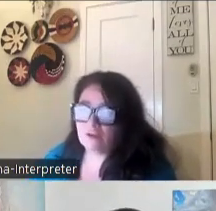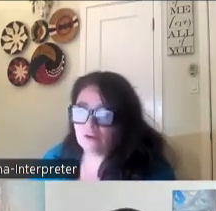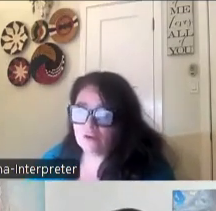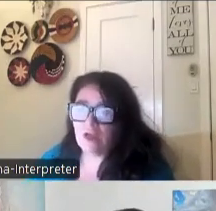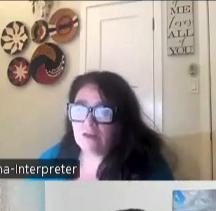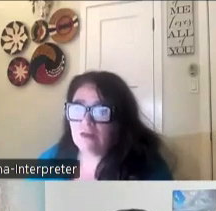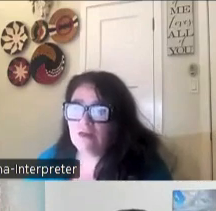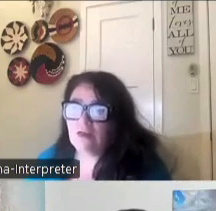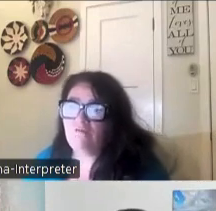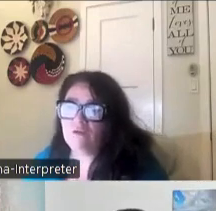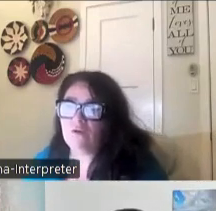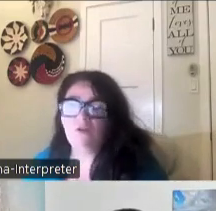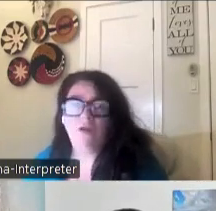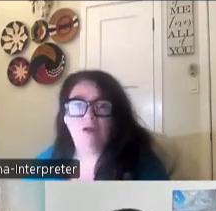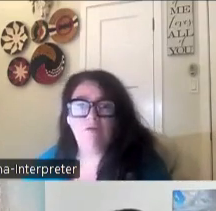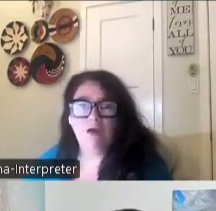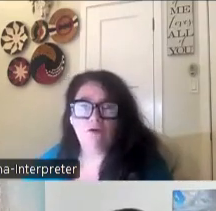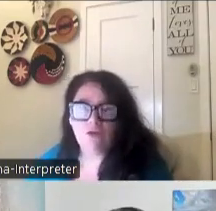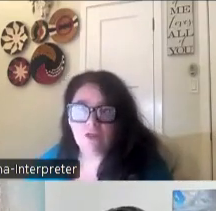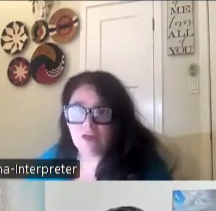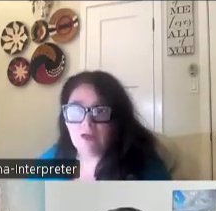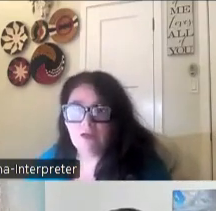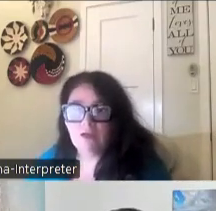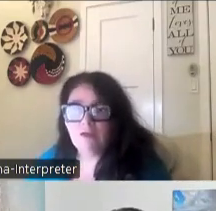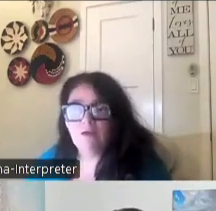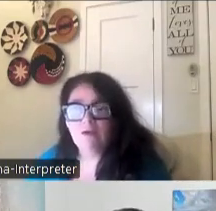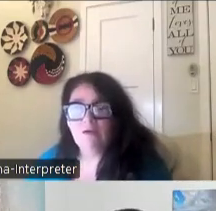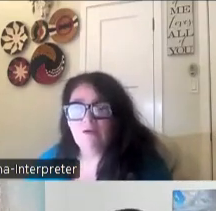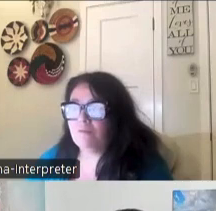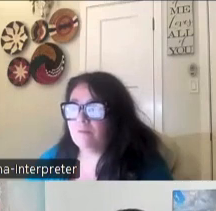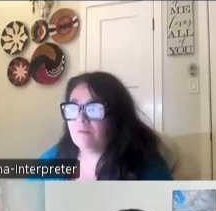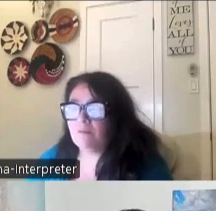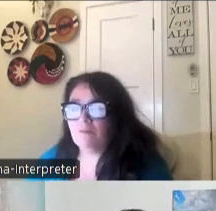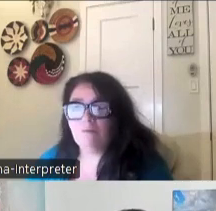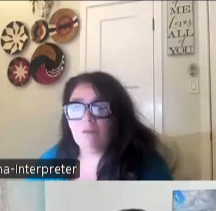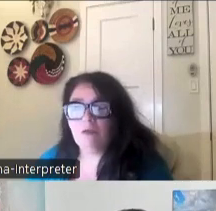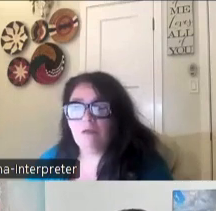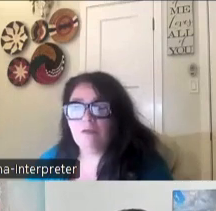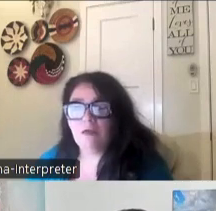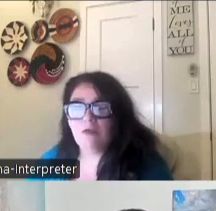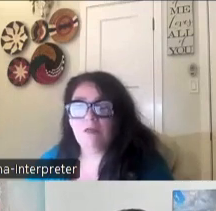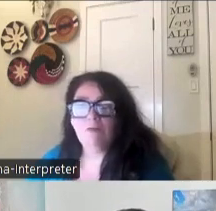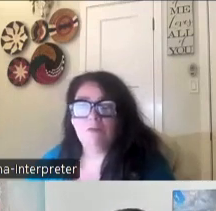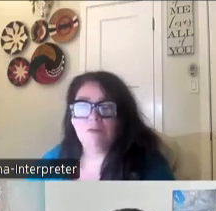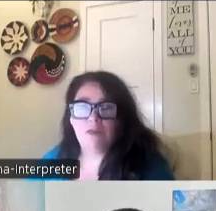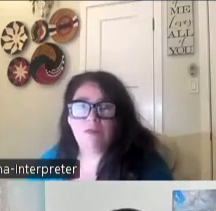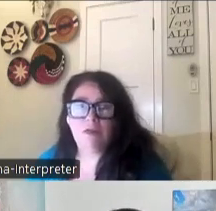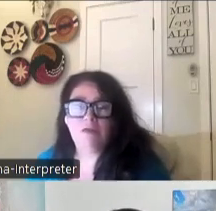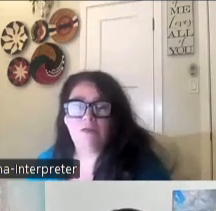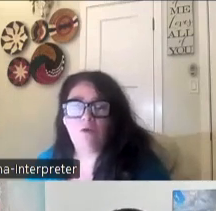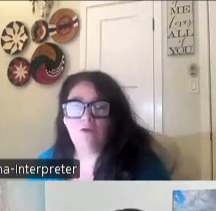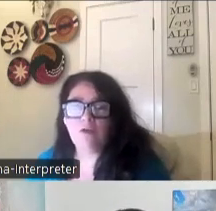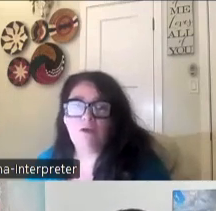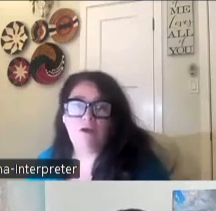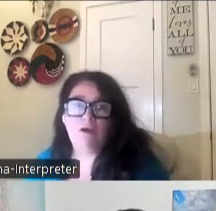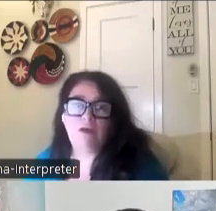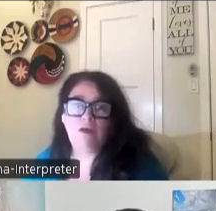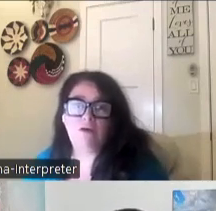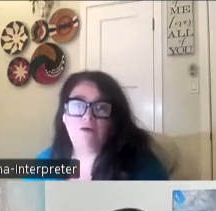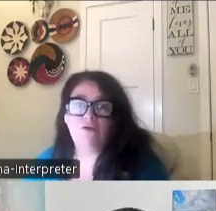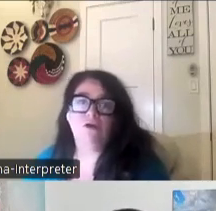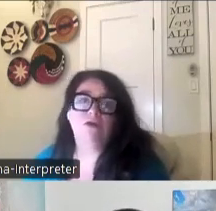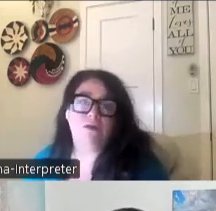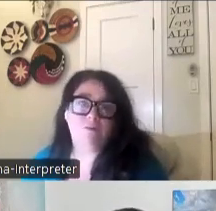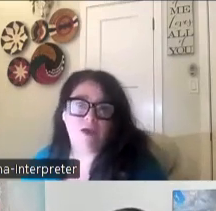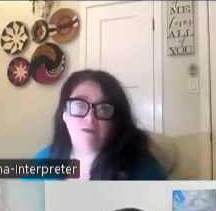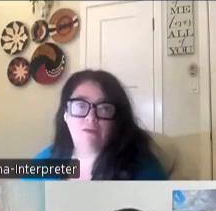been some years where it has been conspicuously absent compared to typical conditions, but in general, it's